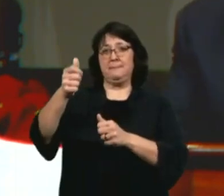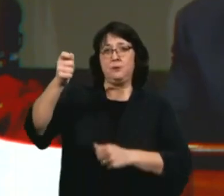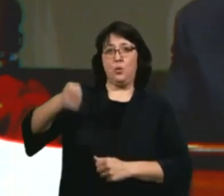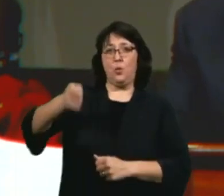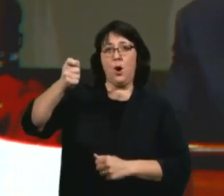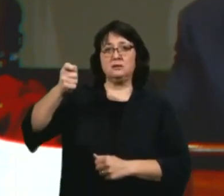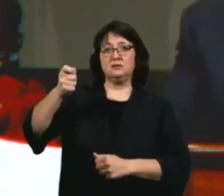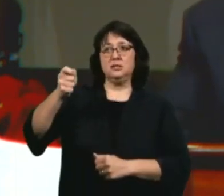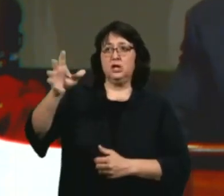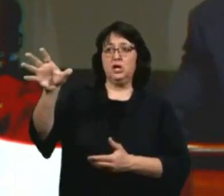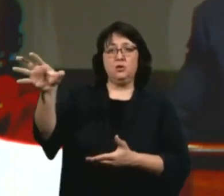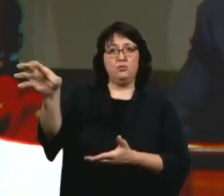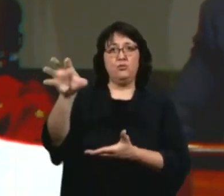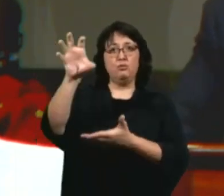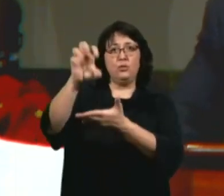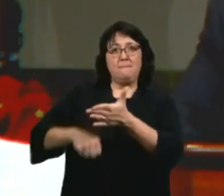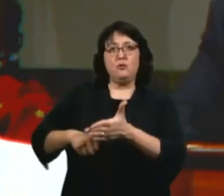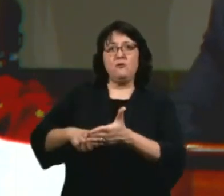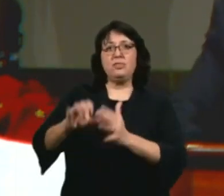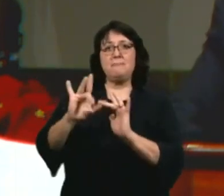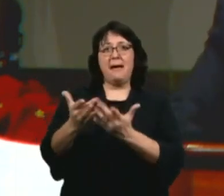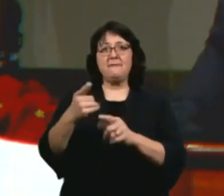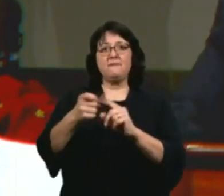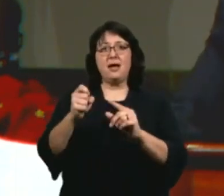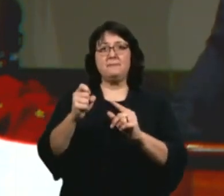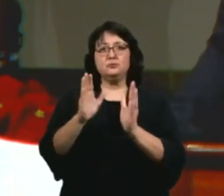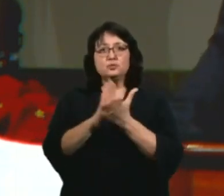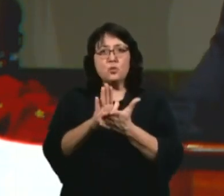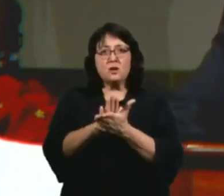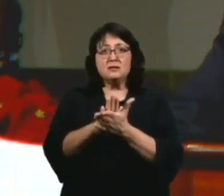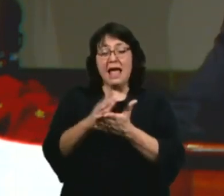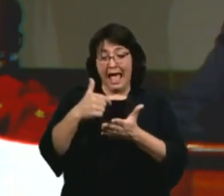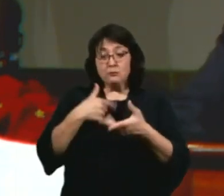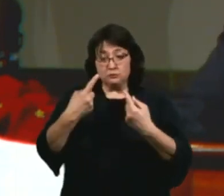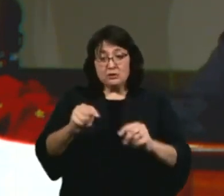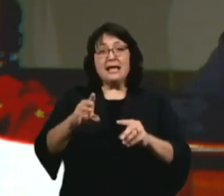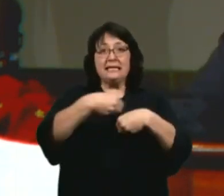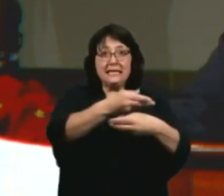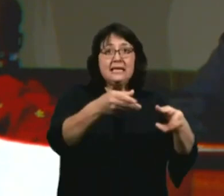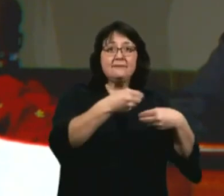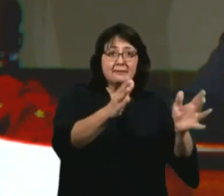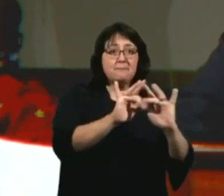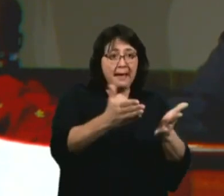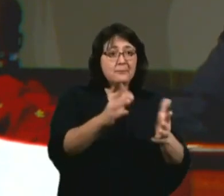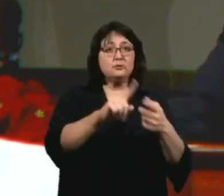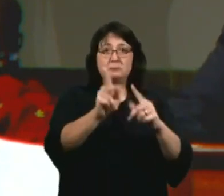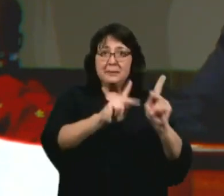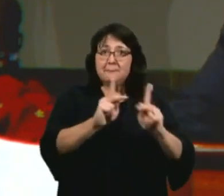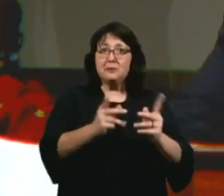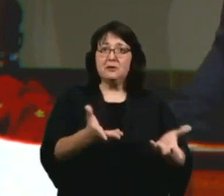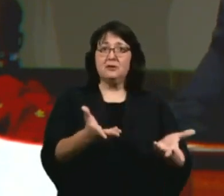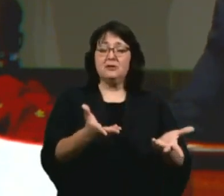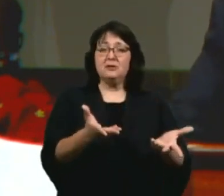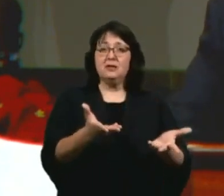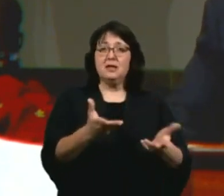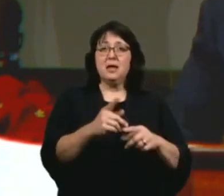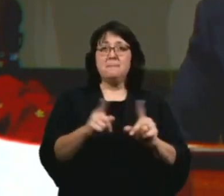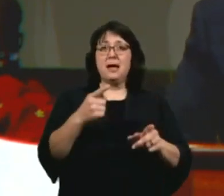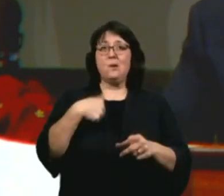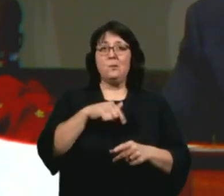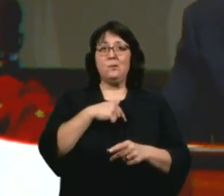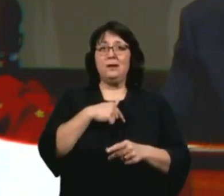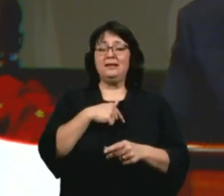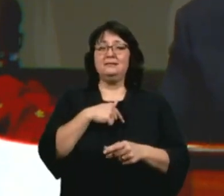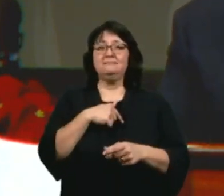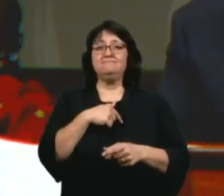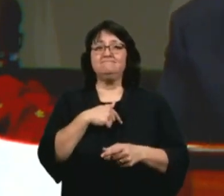took the Bible out of school when I'm trying to give my life to getting the Bible into the hands of people. And so we started those ministries,